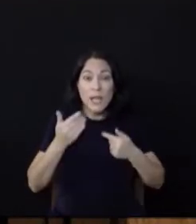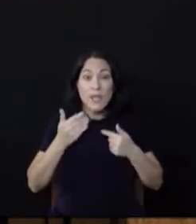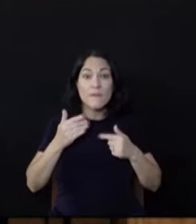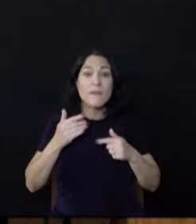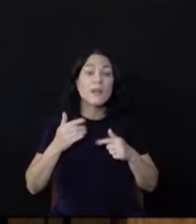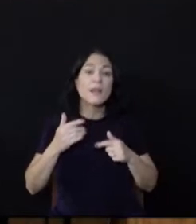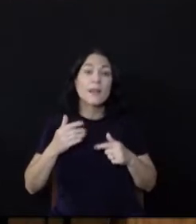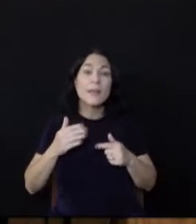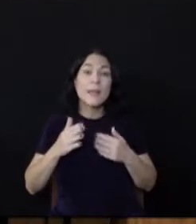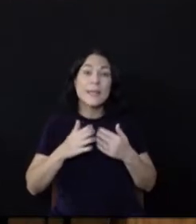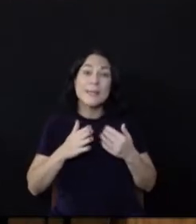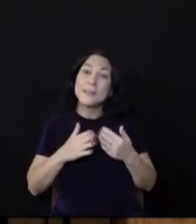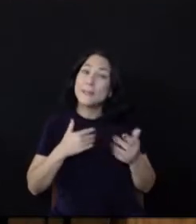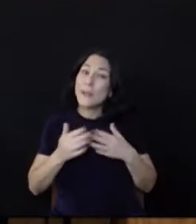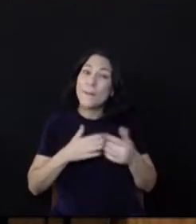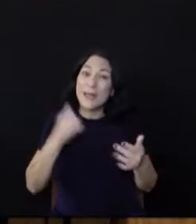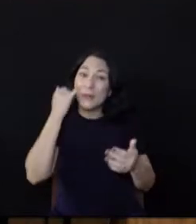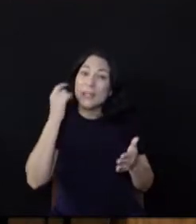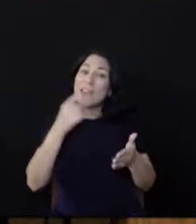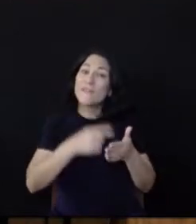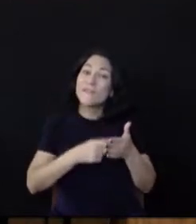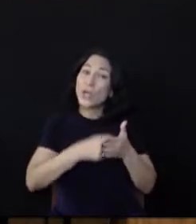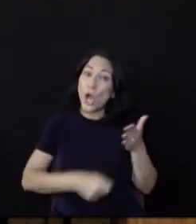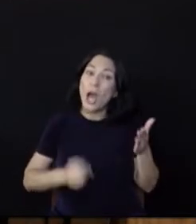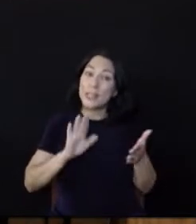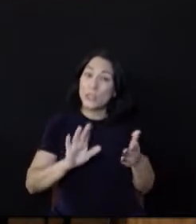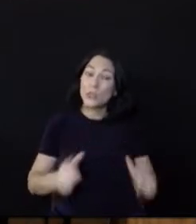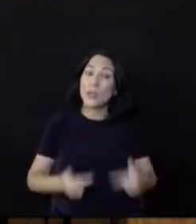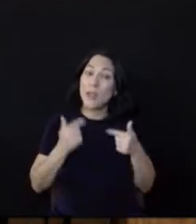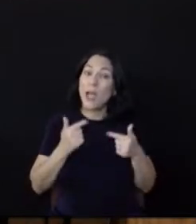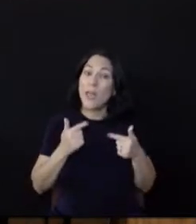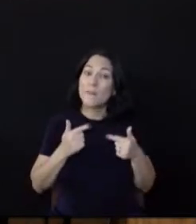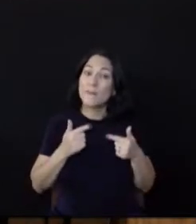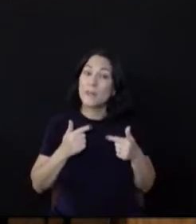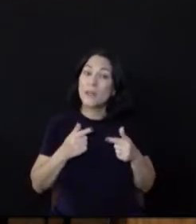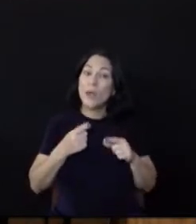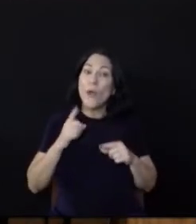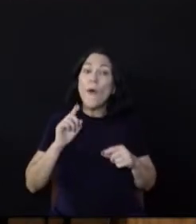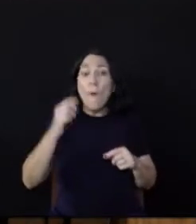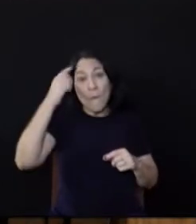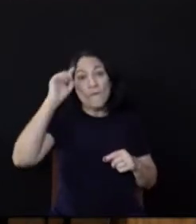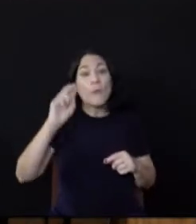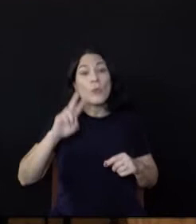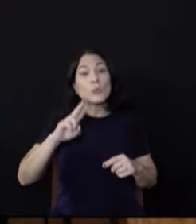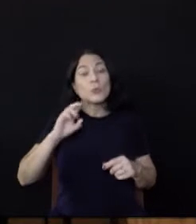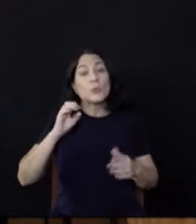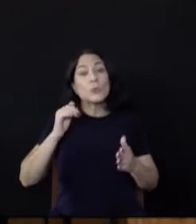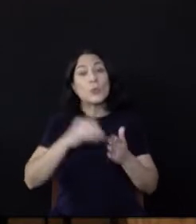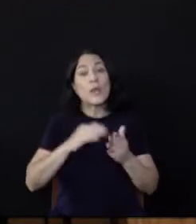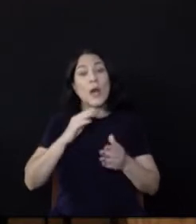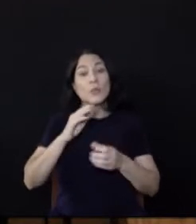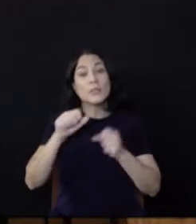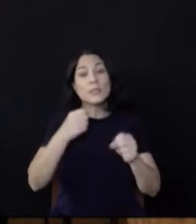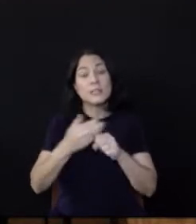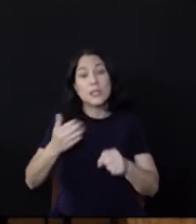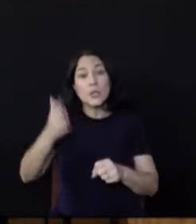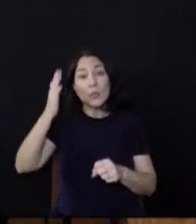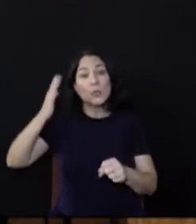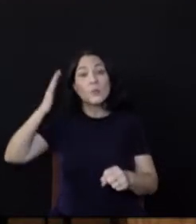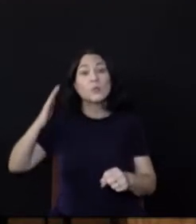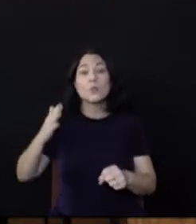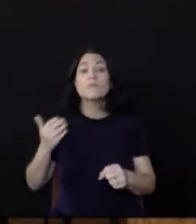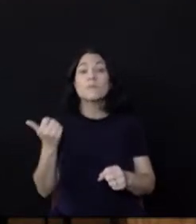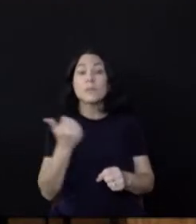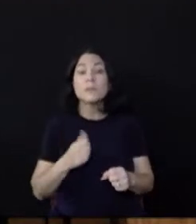could one day cost you your life, as it has for Christians for 2,000 years at some way, somehow, some point around the